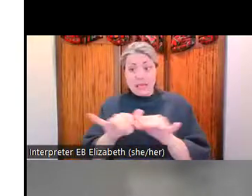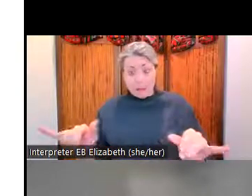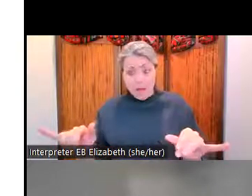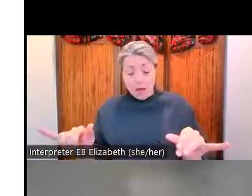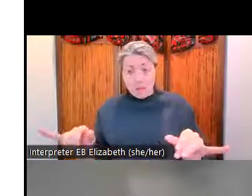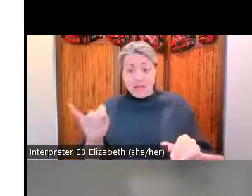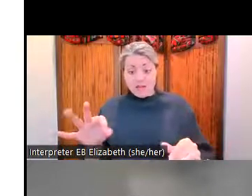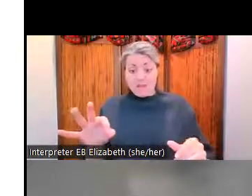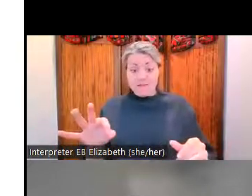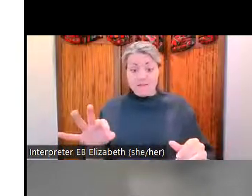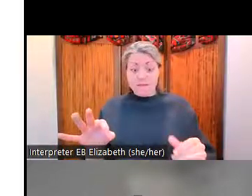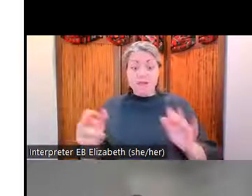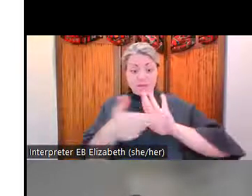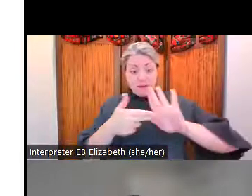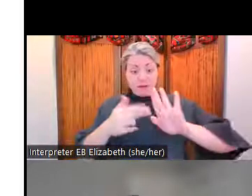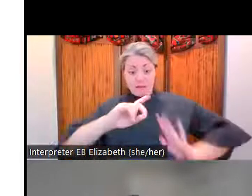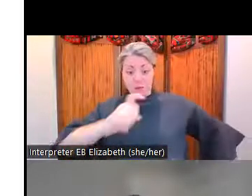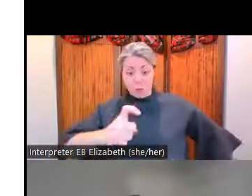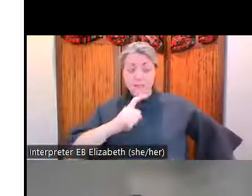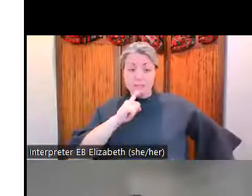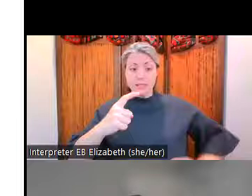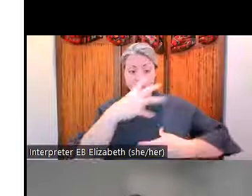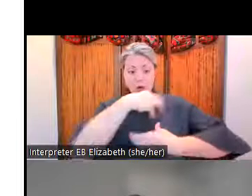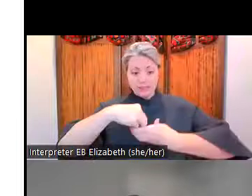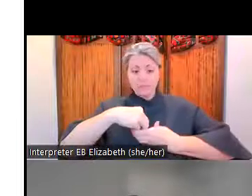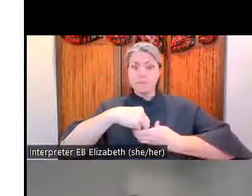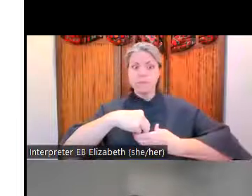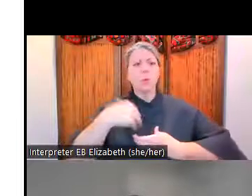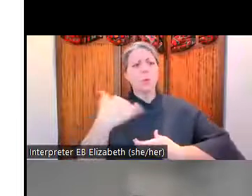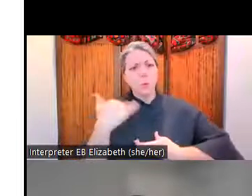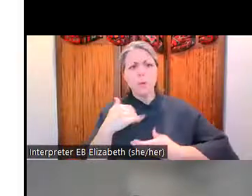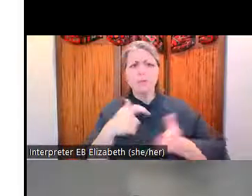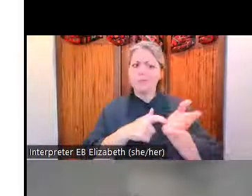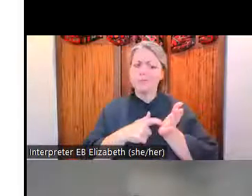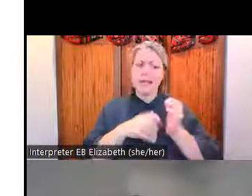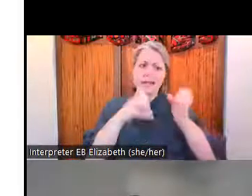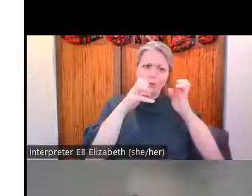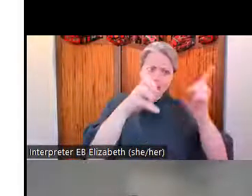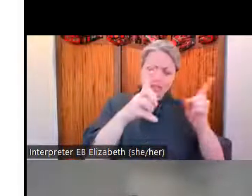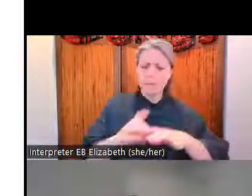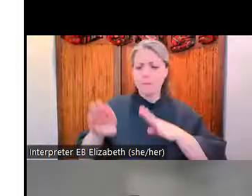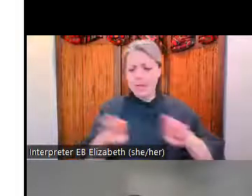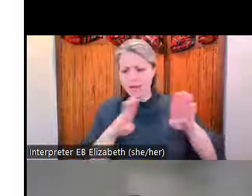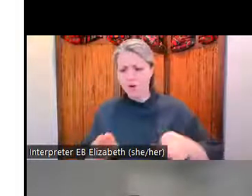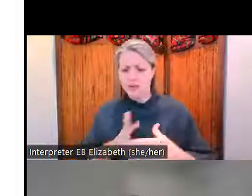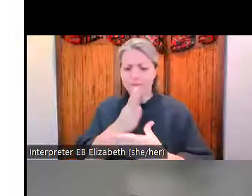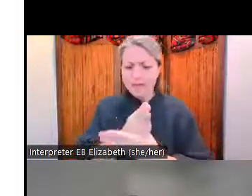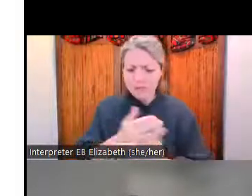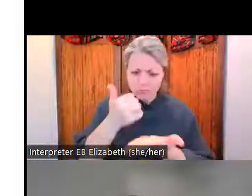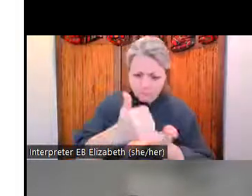the umbrella diagnosis, educational and behavioral interventions for that diagnosis continue to be